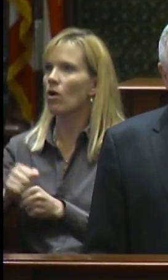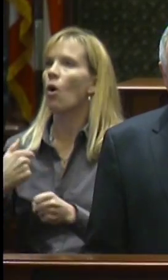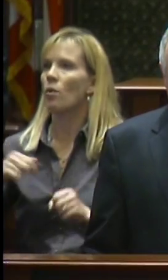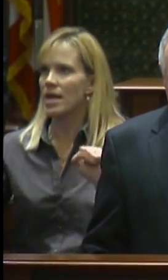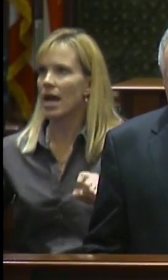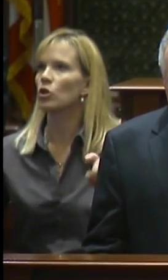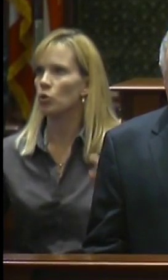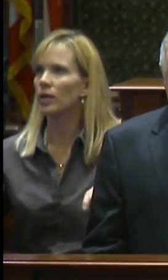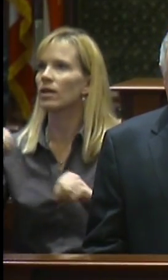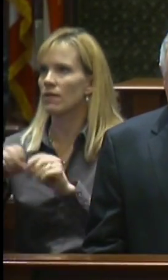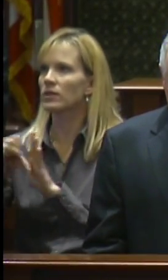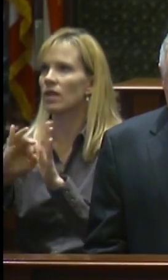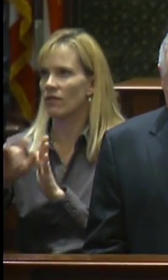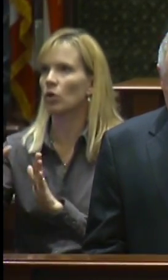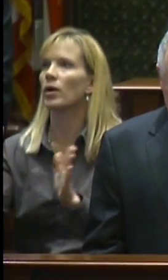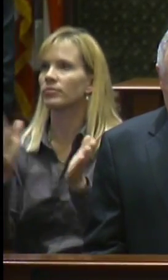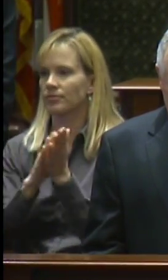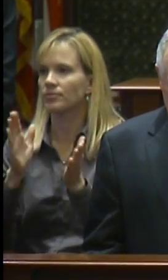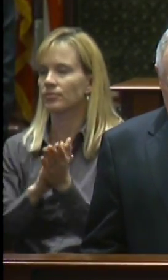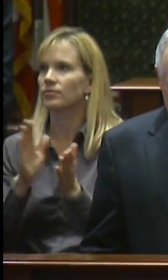do it in the state of Illinois.